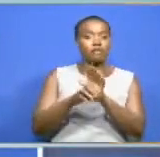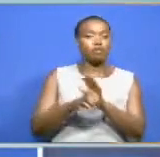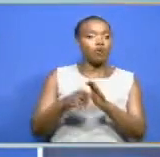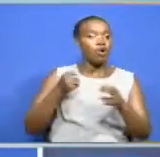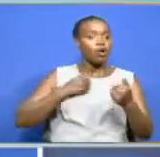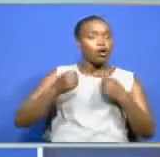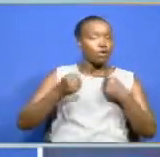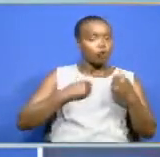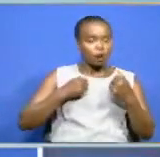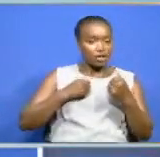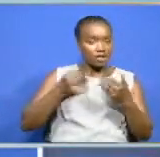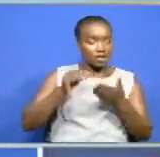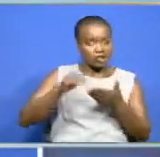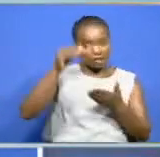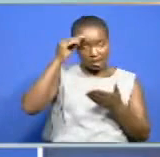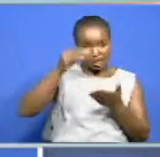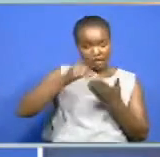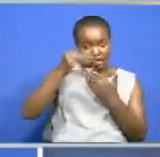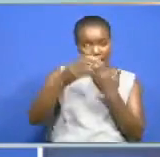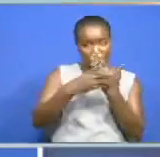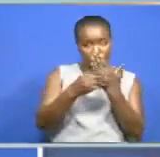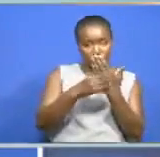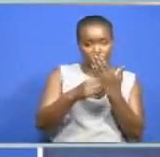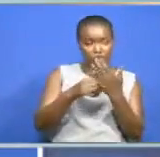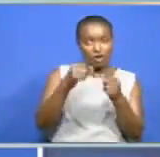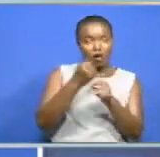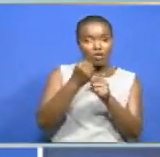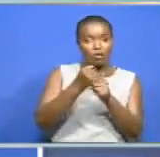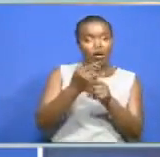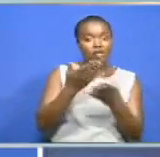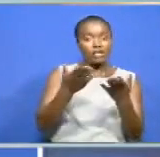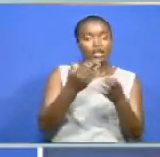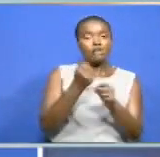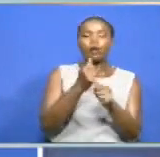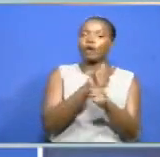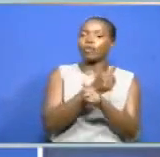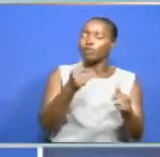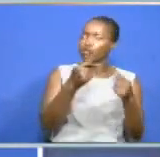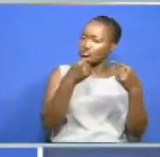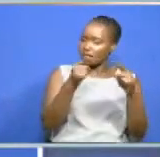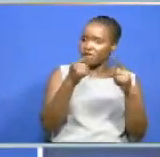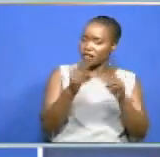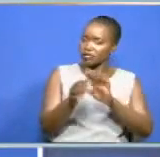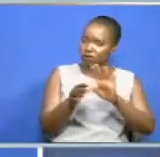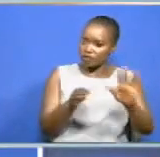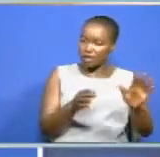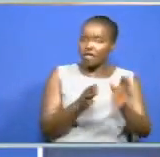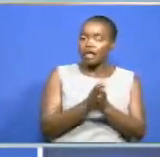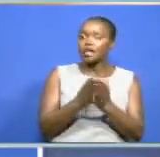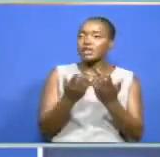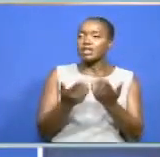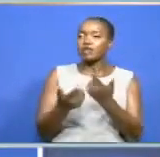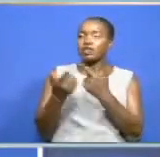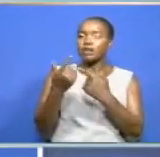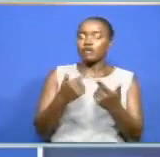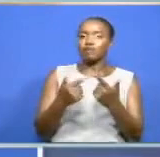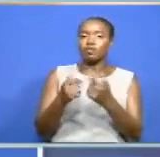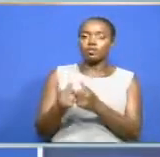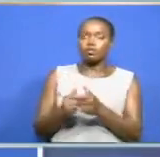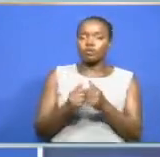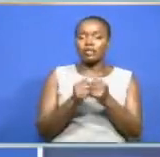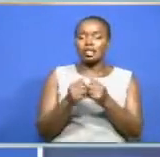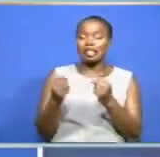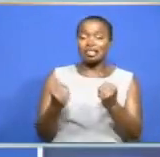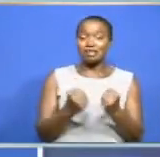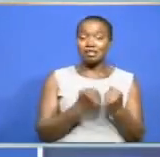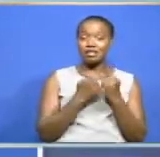learned from Kenya on our cooperatives and gone and replicated what we are doing in Kenya, and they are doing very well. And so our coming together, development partners, is about